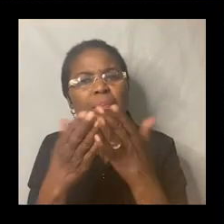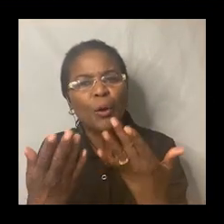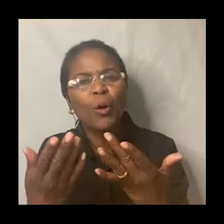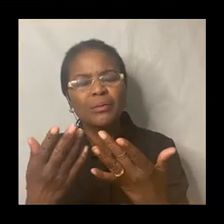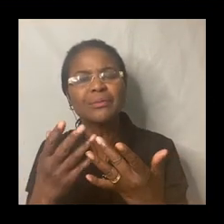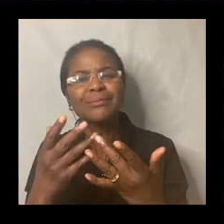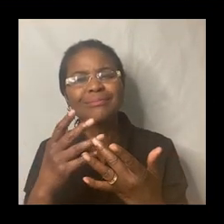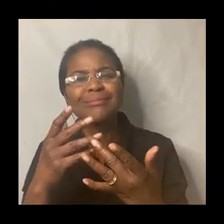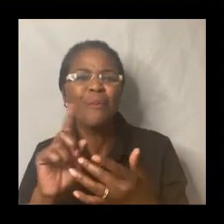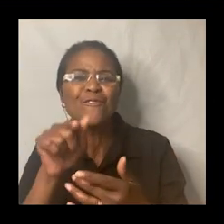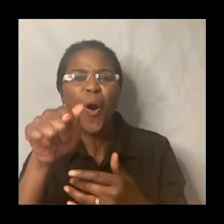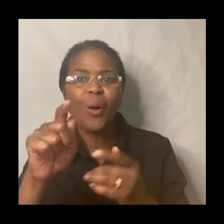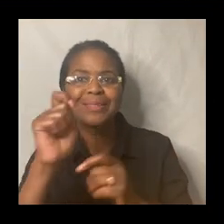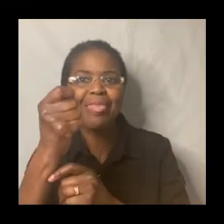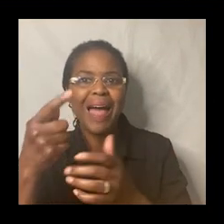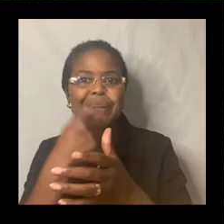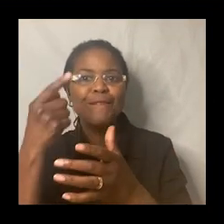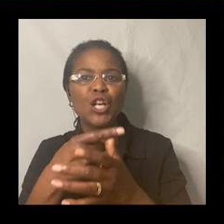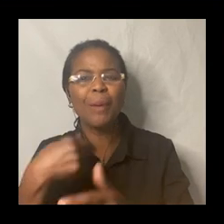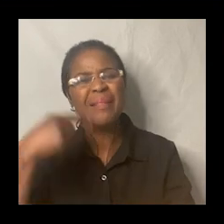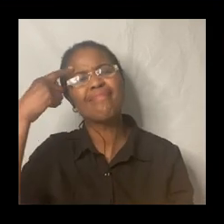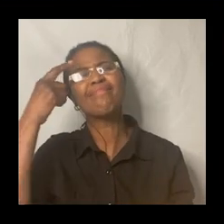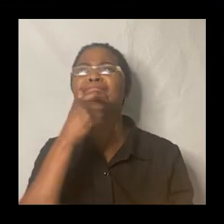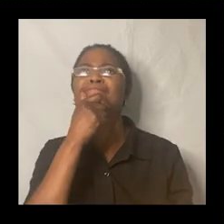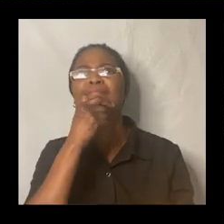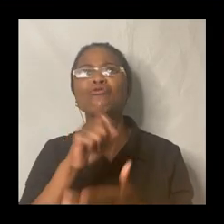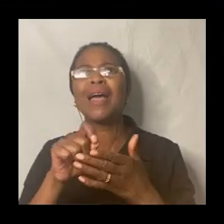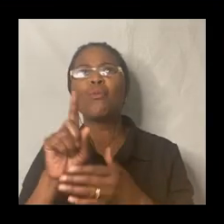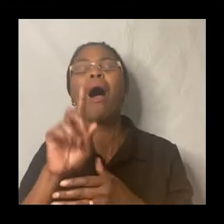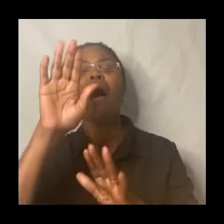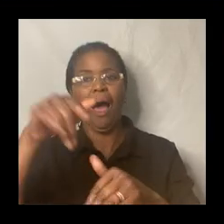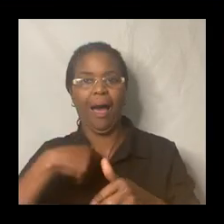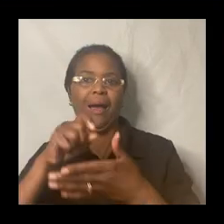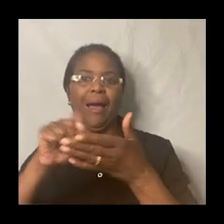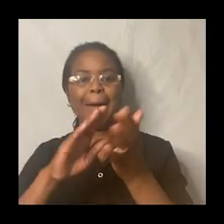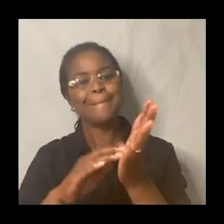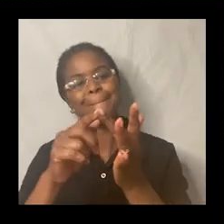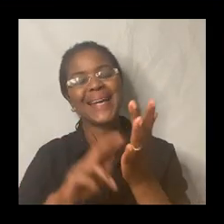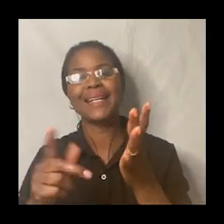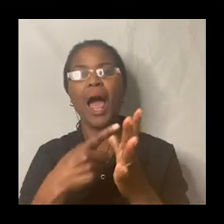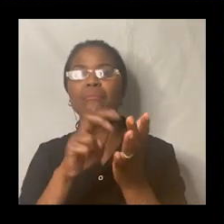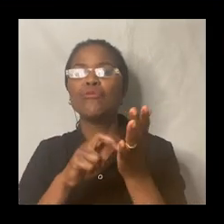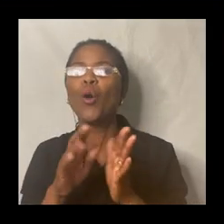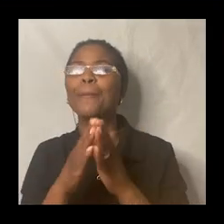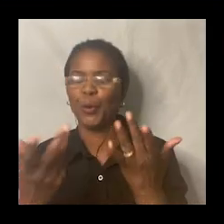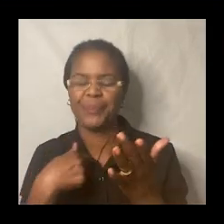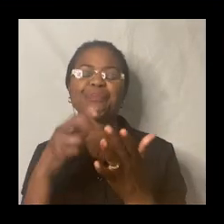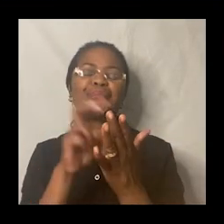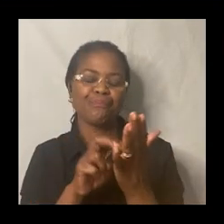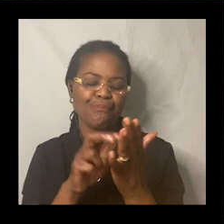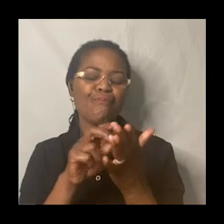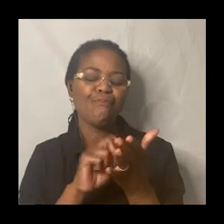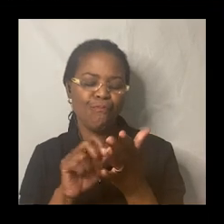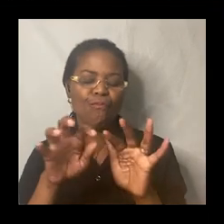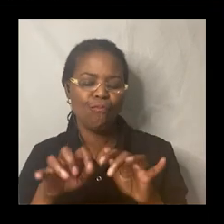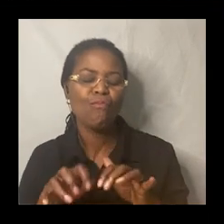a little bit of something. I thought, okay, I'll write a bit of Mina's notebook. And as soon as I began to write a bit of Mina's notebook, I got a notebook and I began to